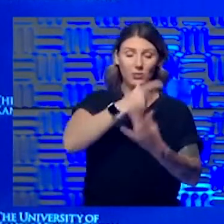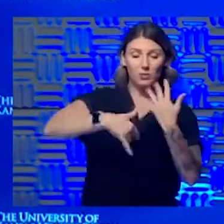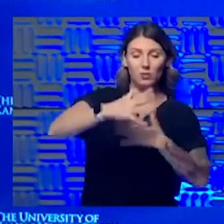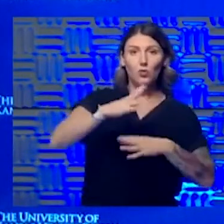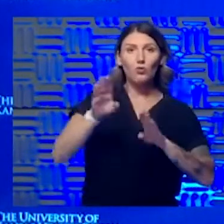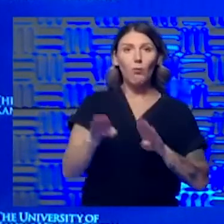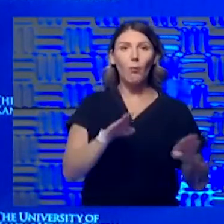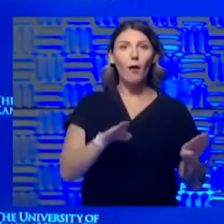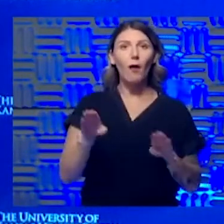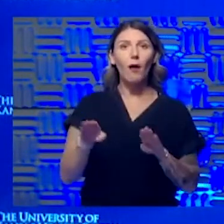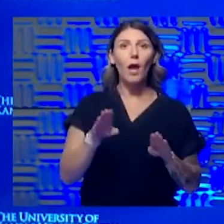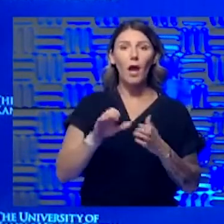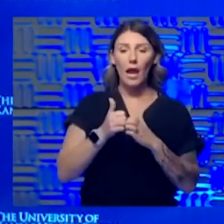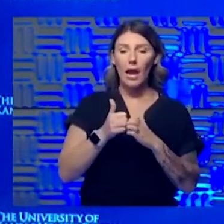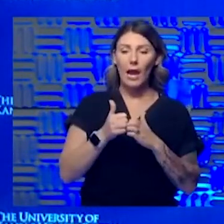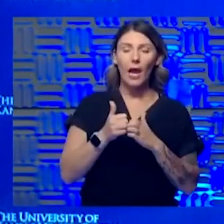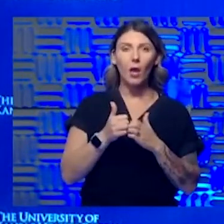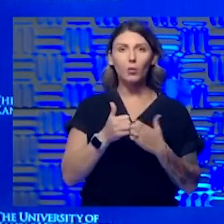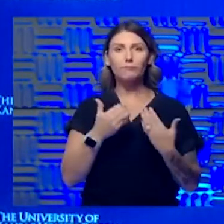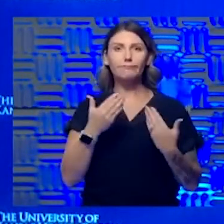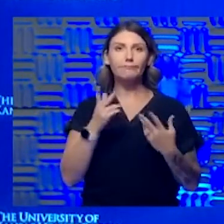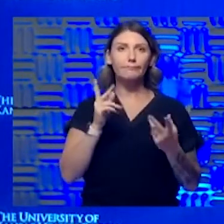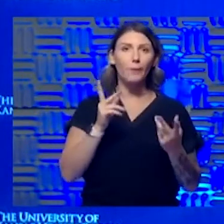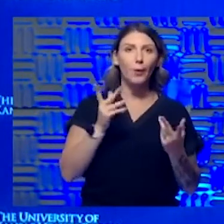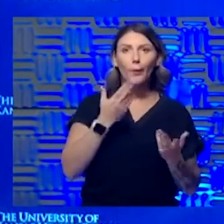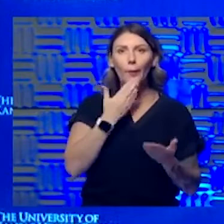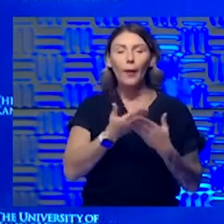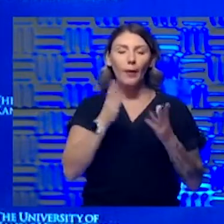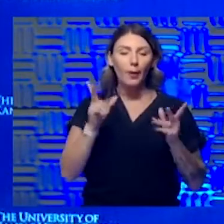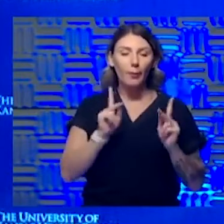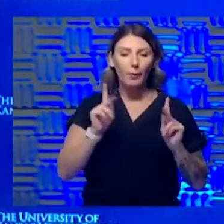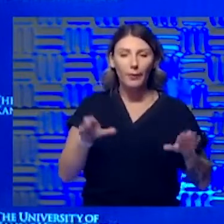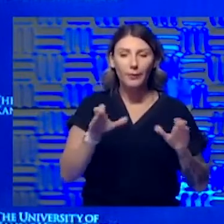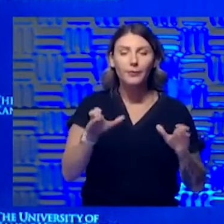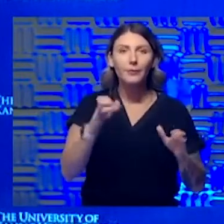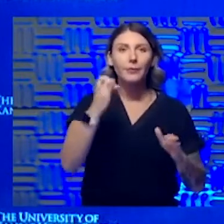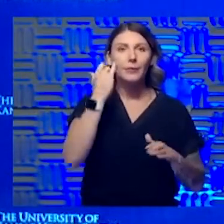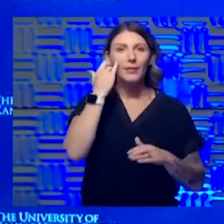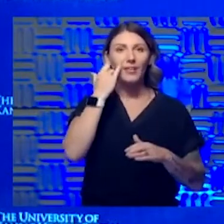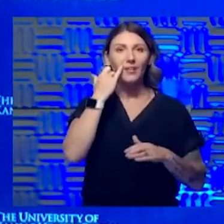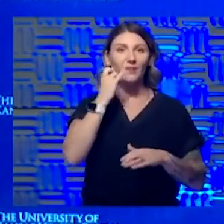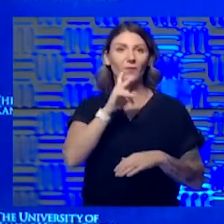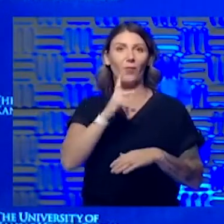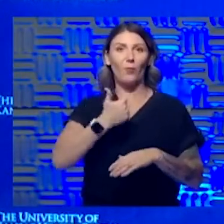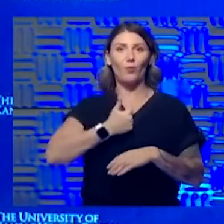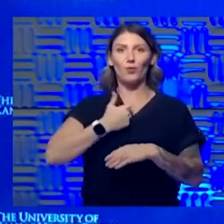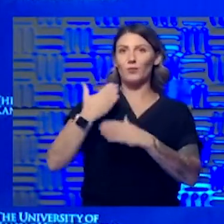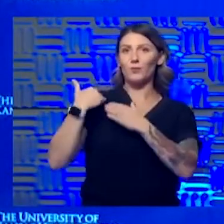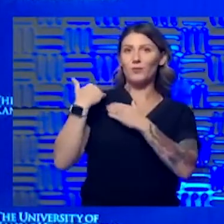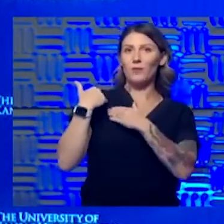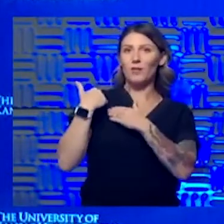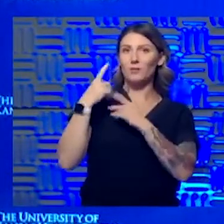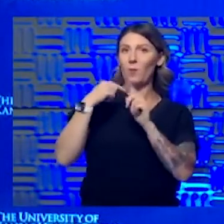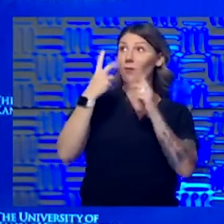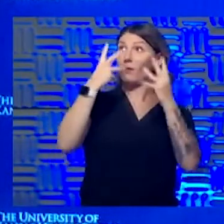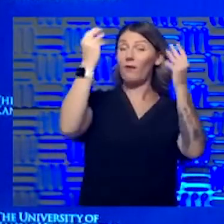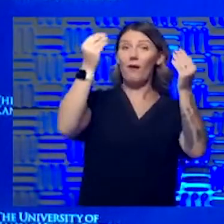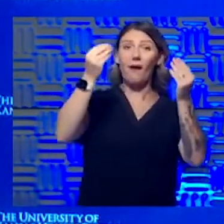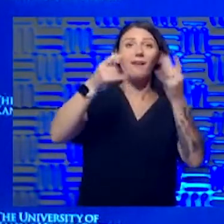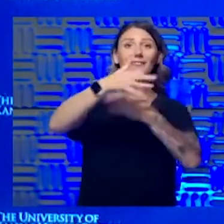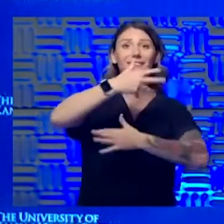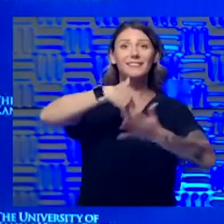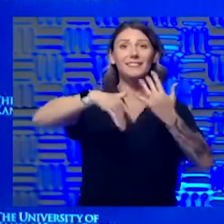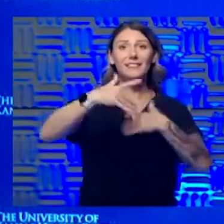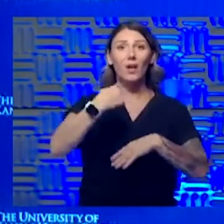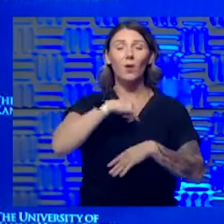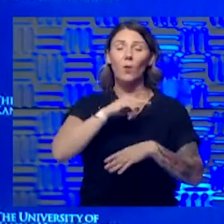are doing, and are they personally responsible once they get back out into society, because we're hopeful that will continue to keep